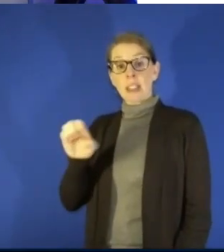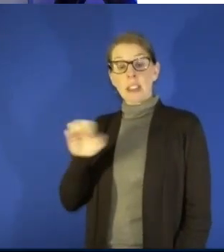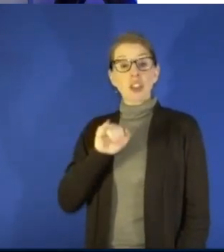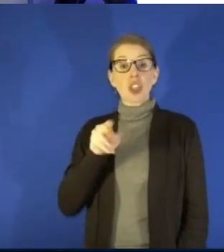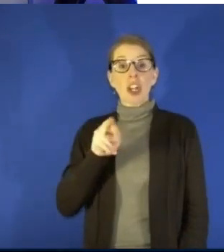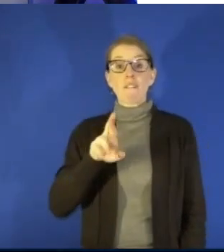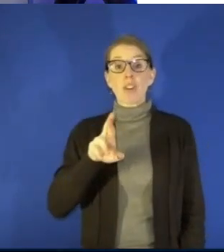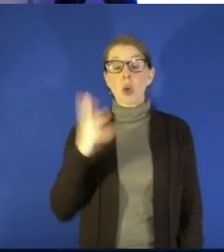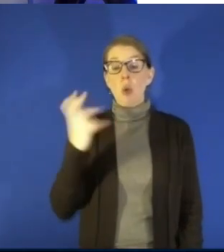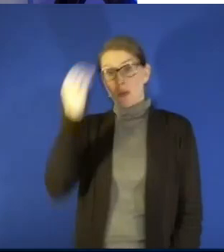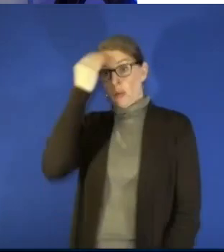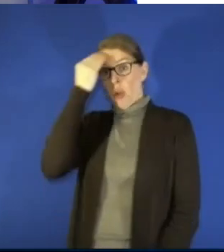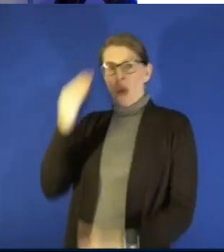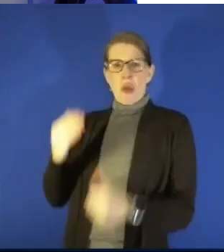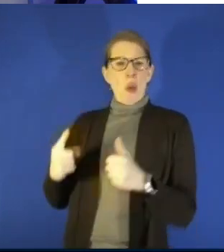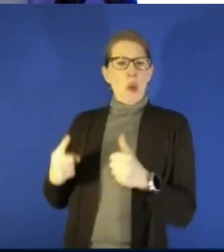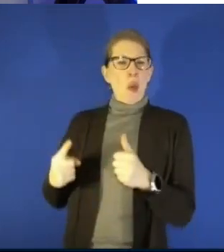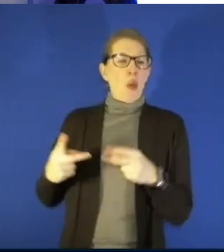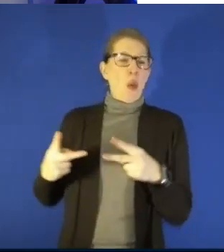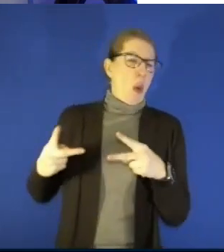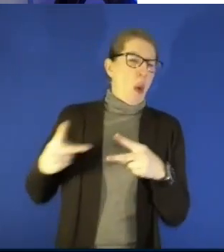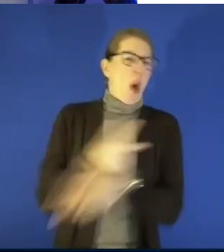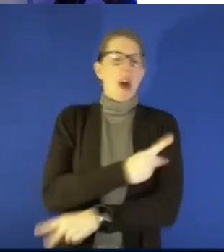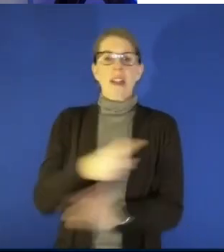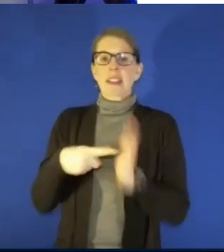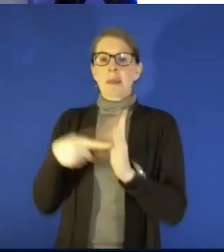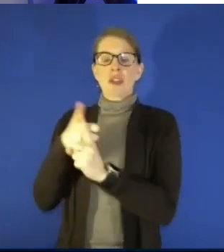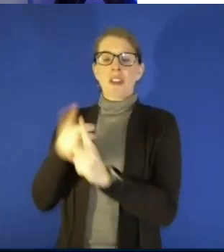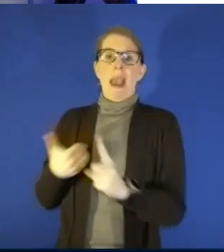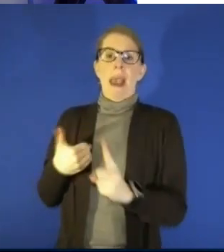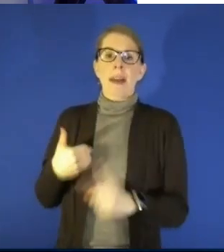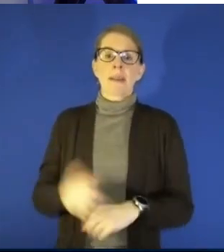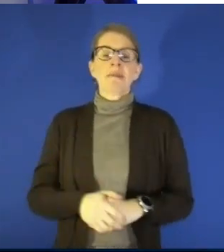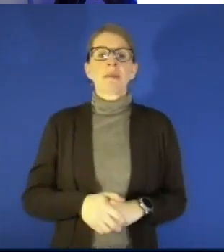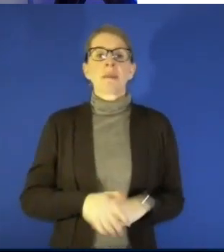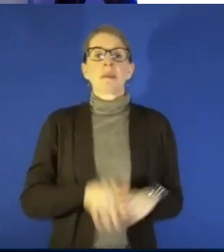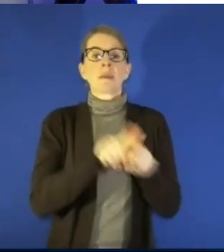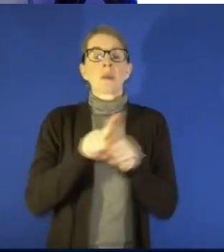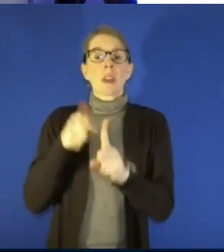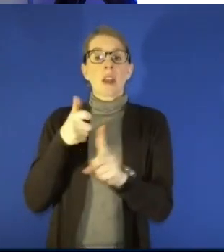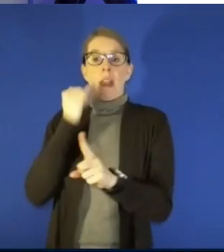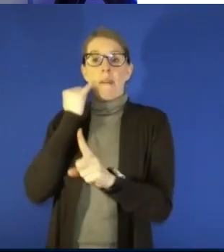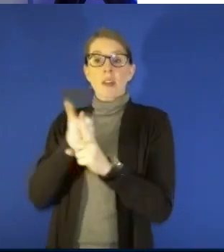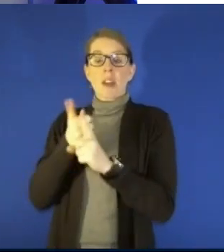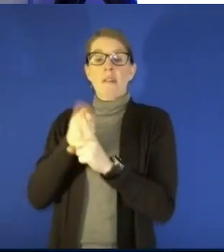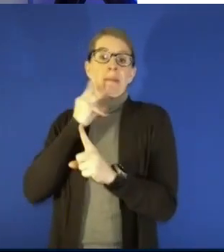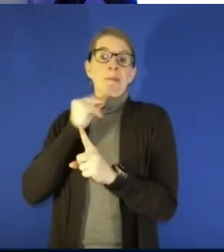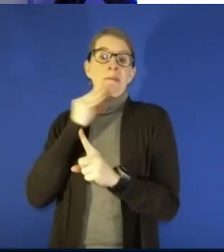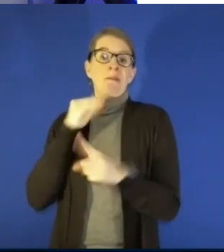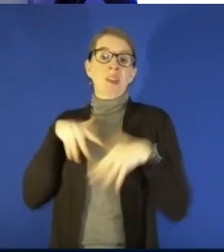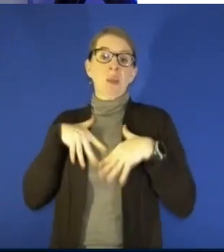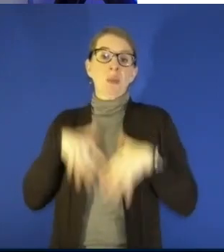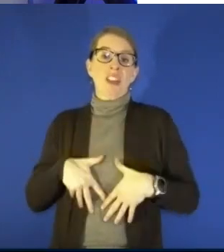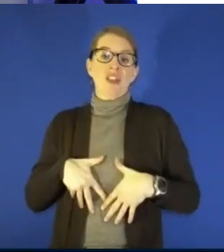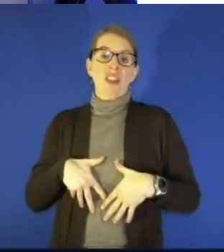very worst symptom you had? And also if you experienced depression during all of